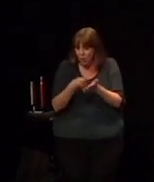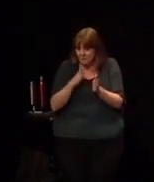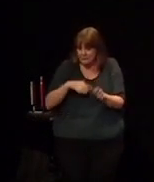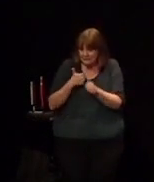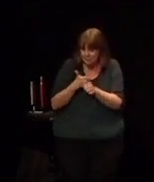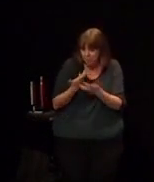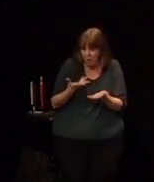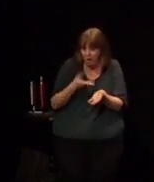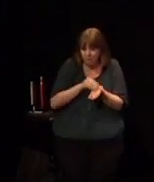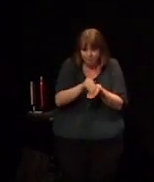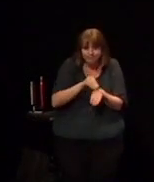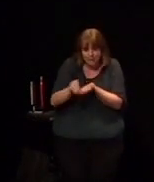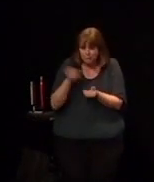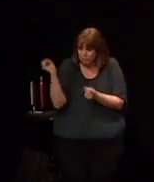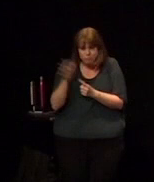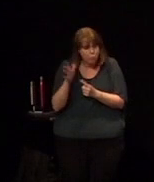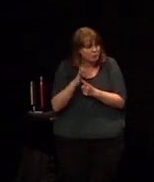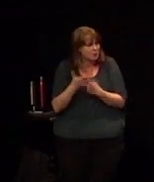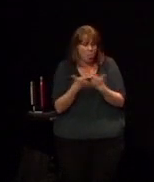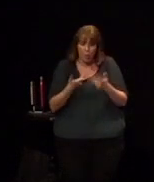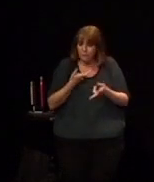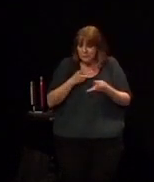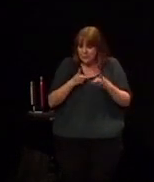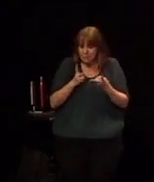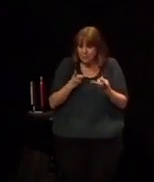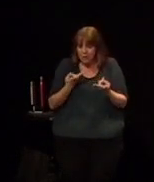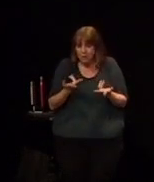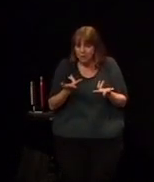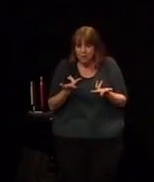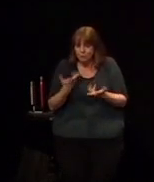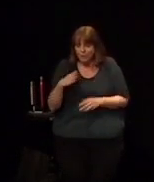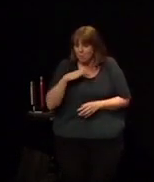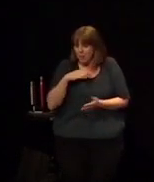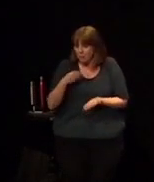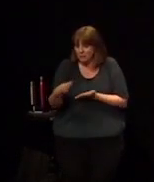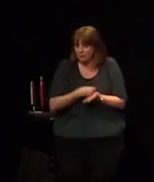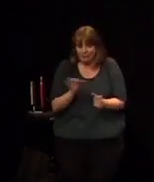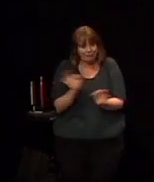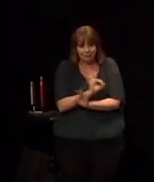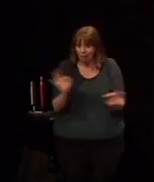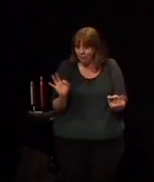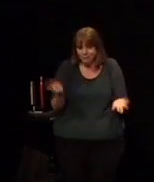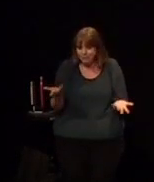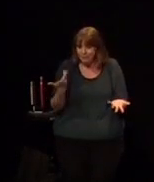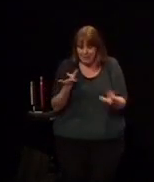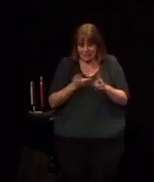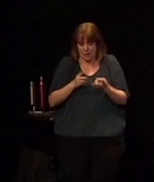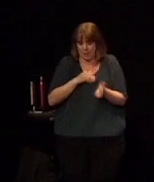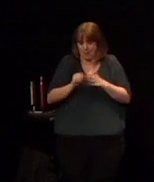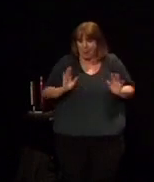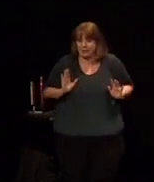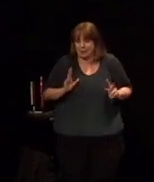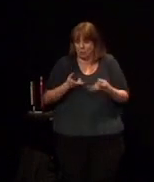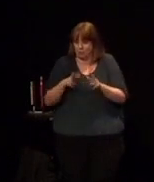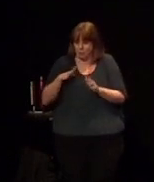time, that is crucial because a lot of interpreters do not get preparation club. They should get interpreting club for